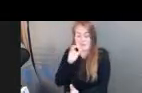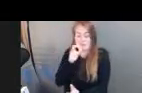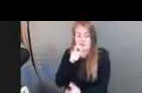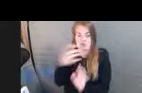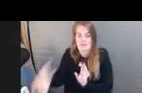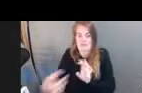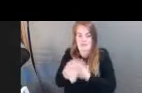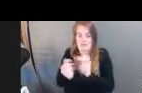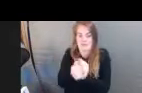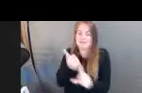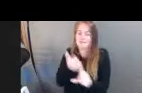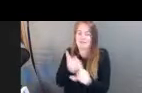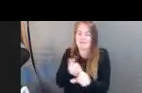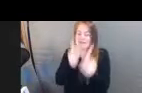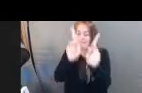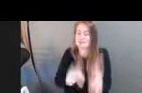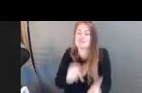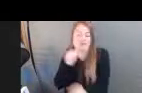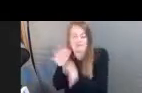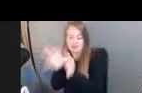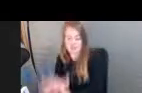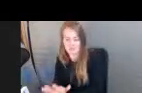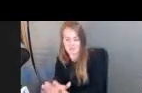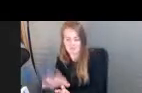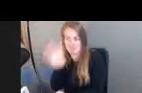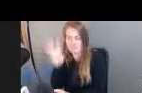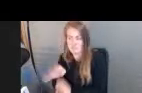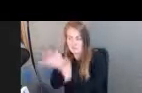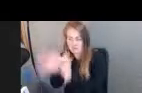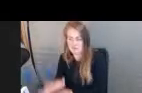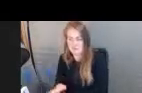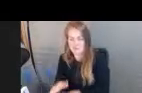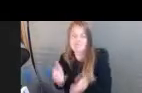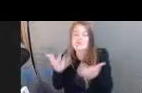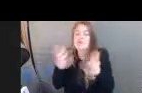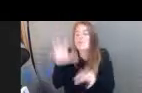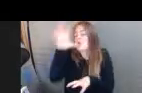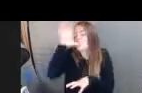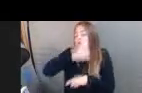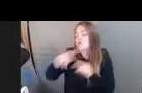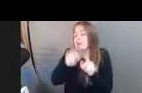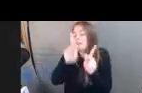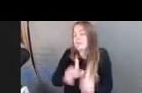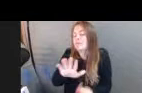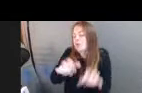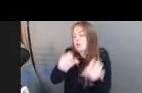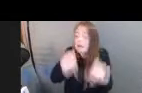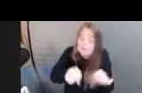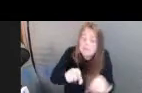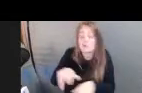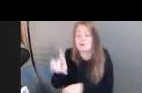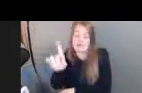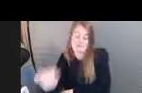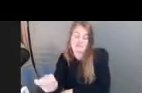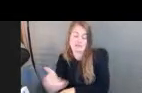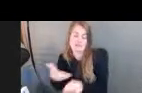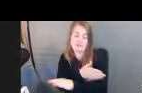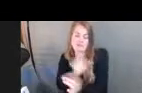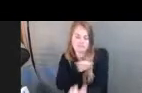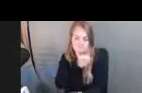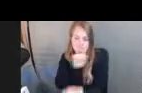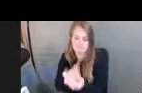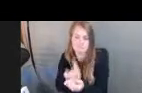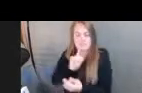is the person themselves. So as I said earlier, make no assumption about a person's ability or their disability, and go with your